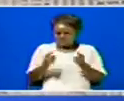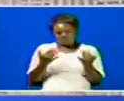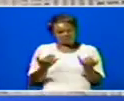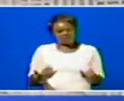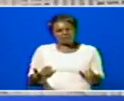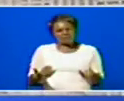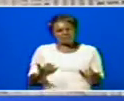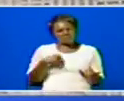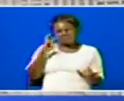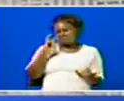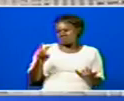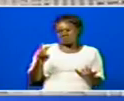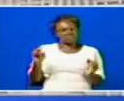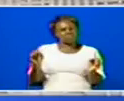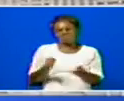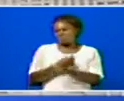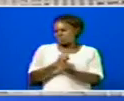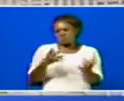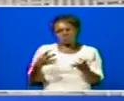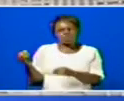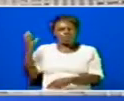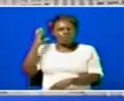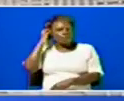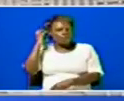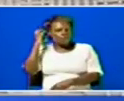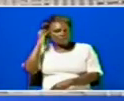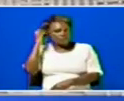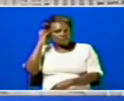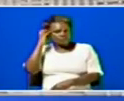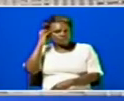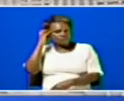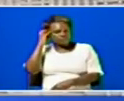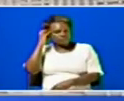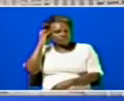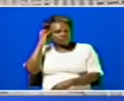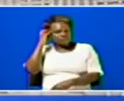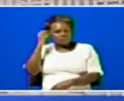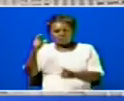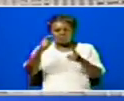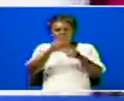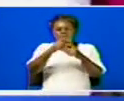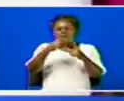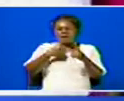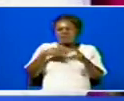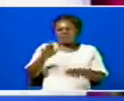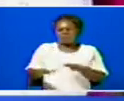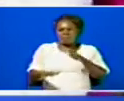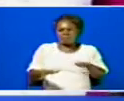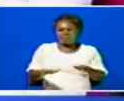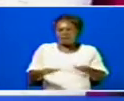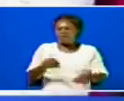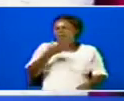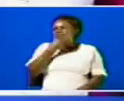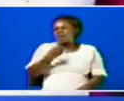sasa sioni sasa kama nitaenda tena kwa sababu risasi kwa mguu wangu. Their